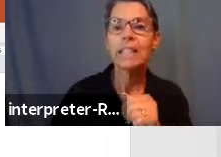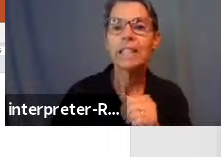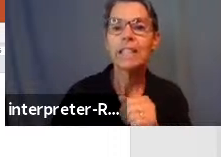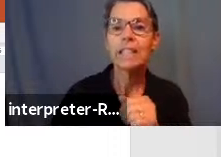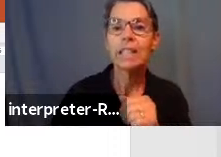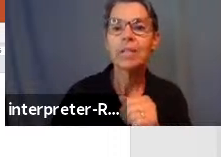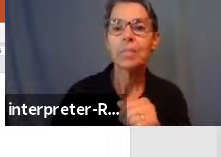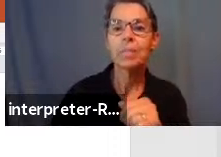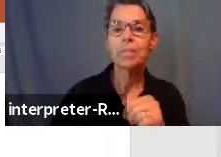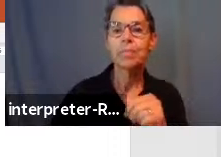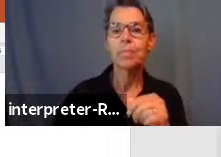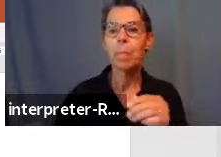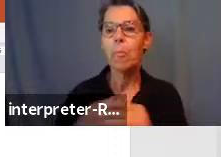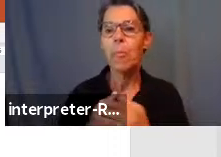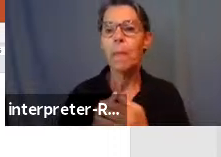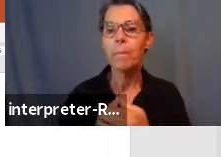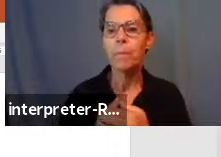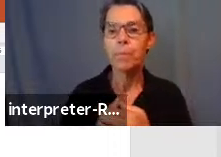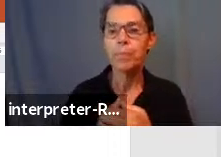Okay.